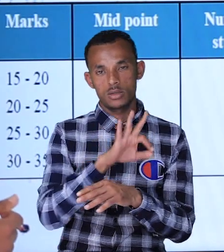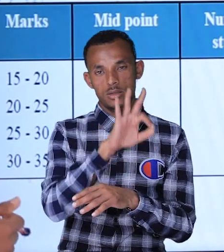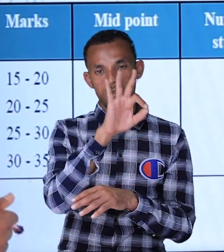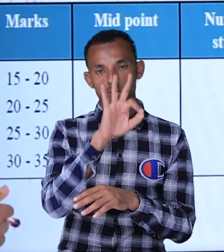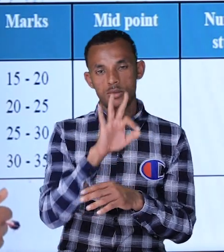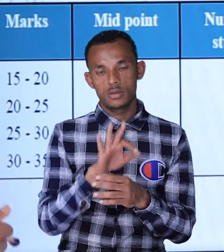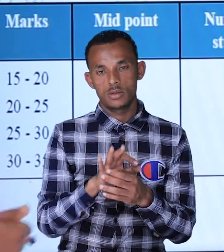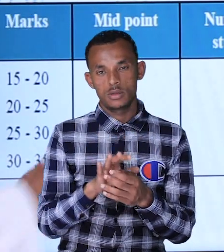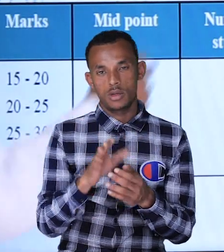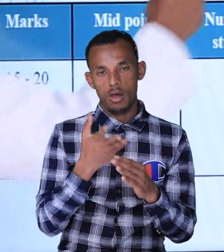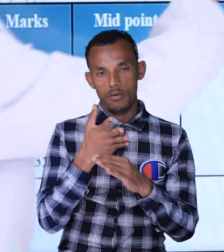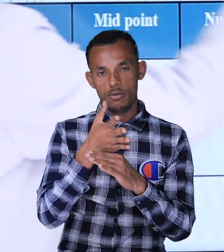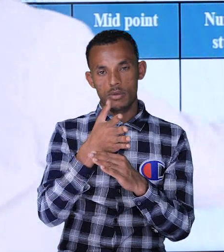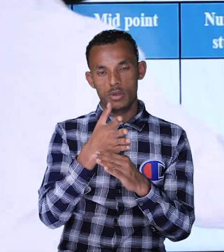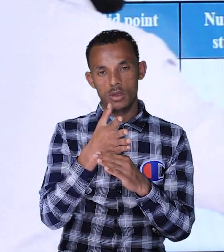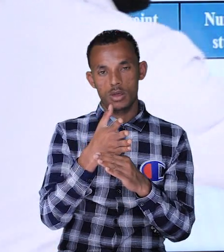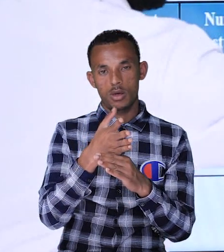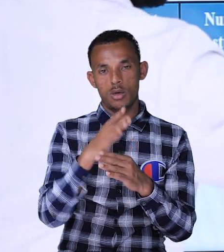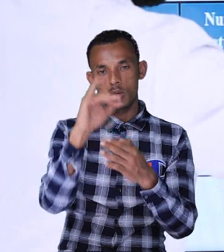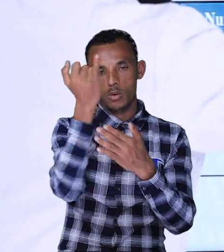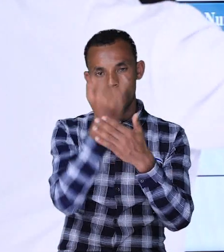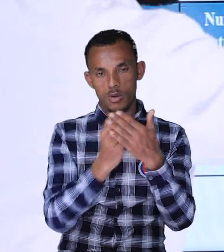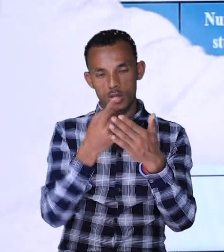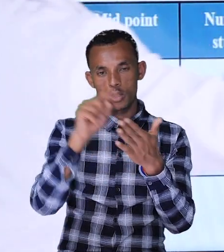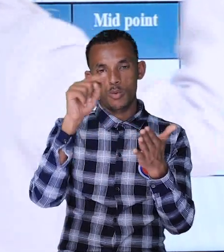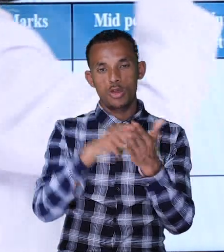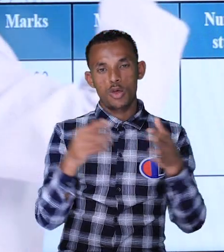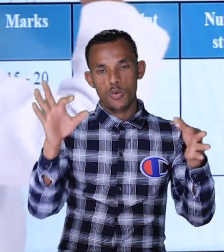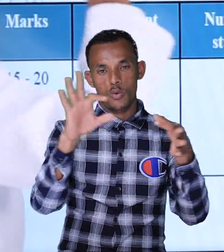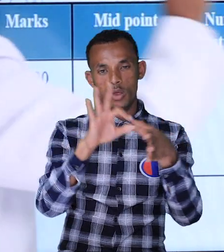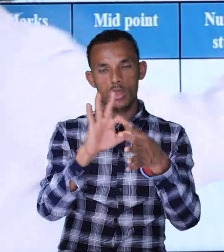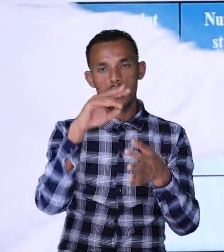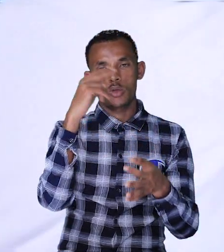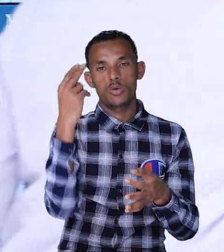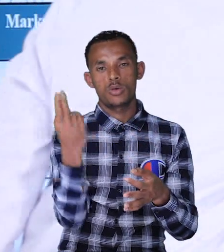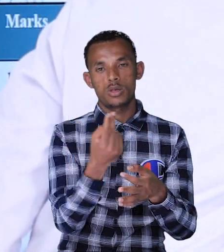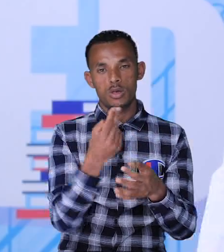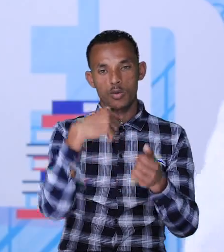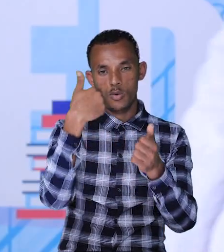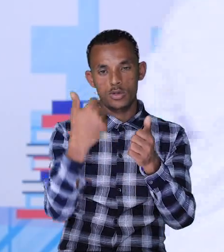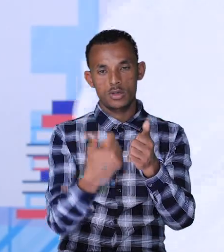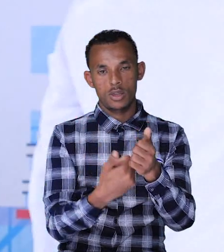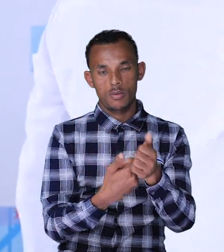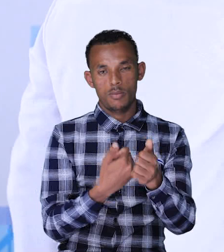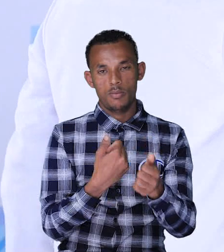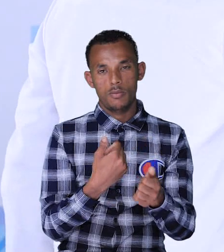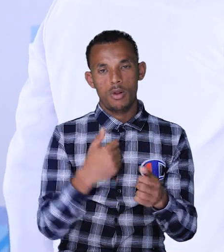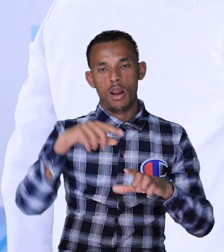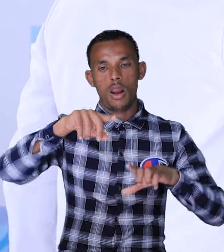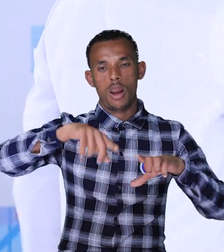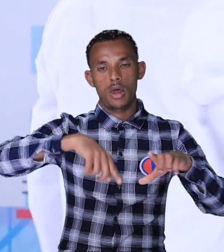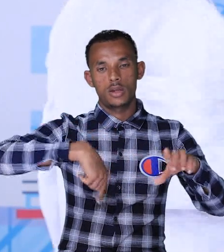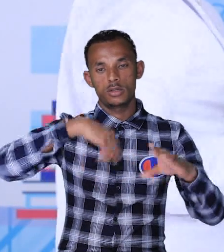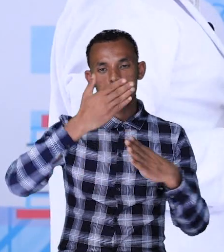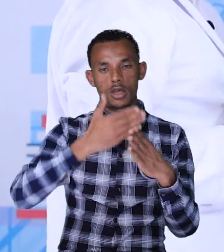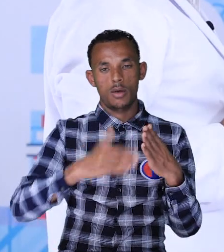axis. After plotting the points, you connect using what? Using consecutive line